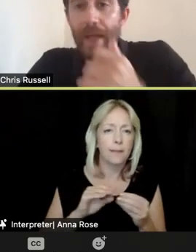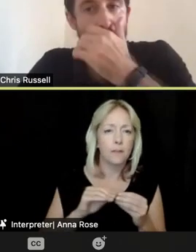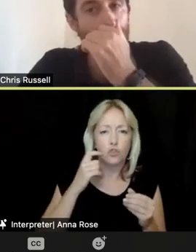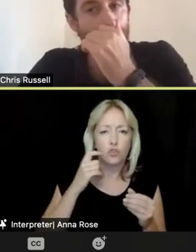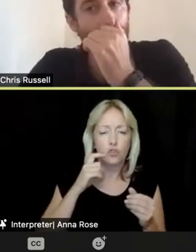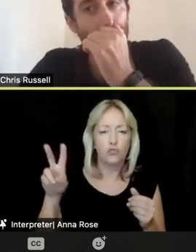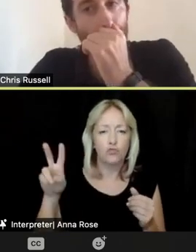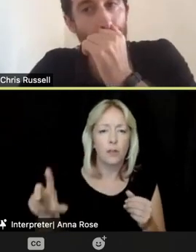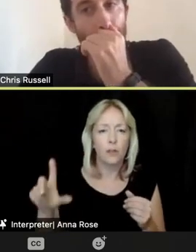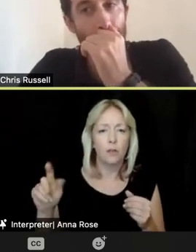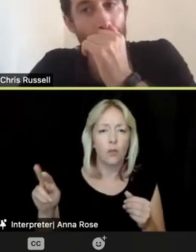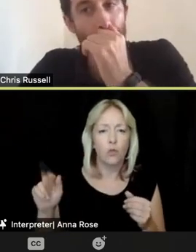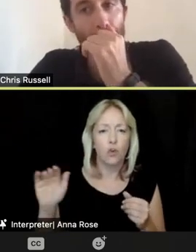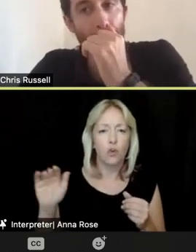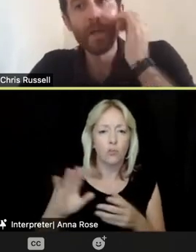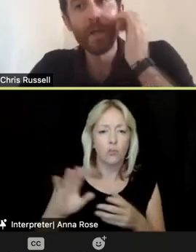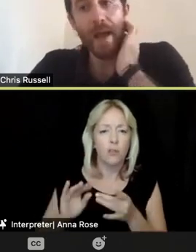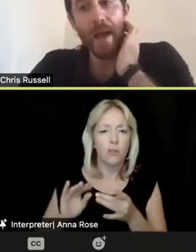it. And